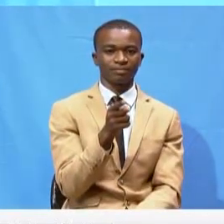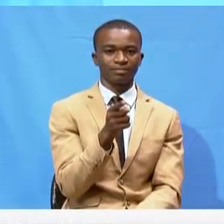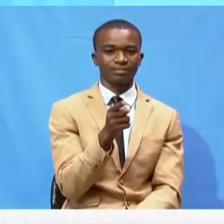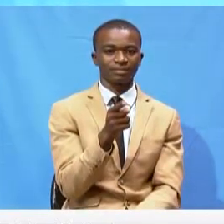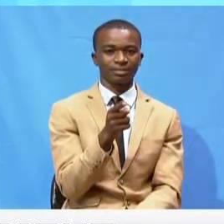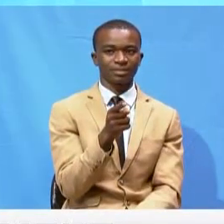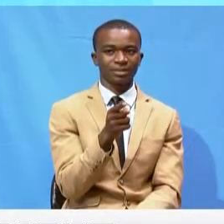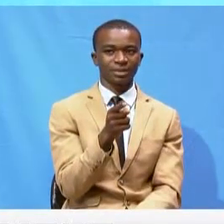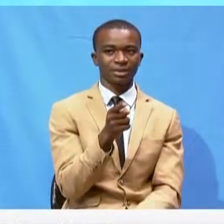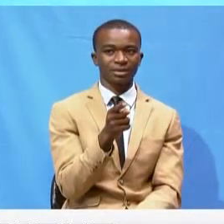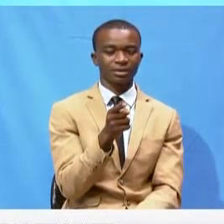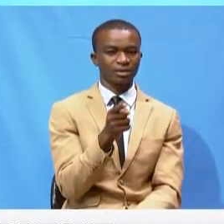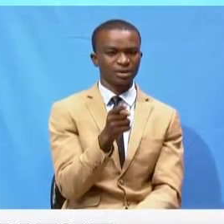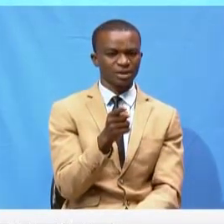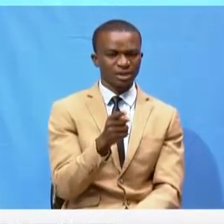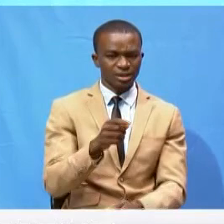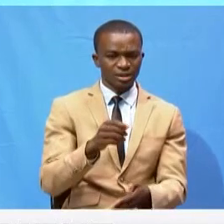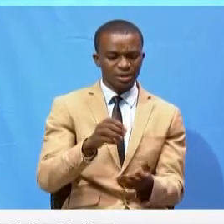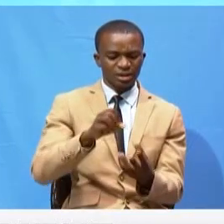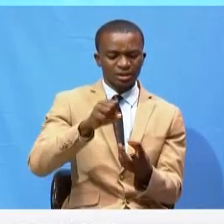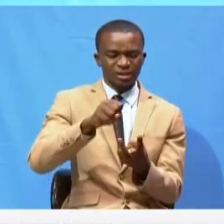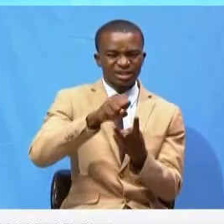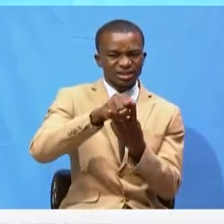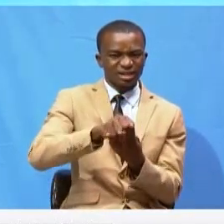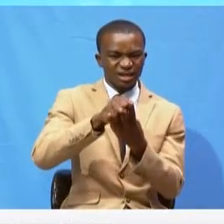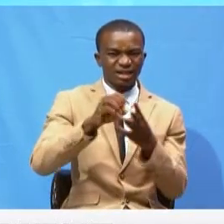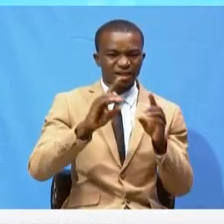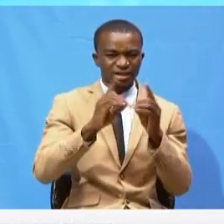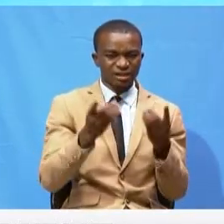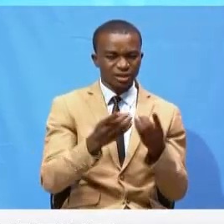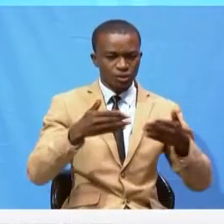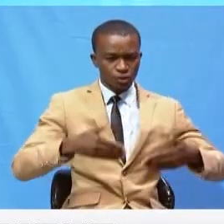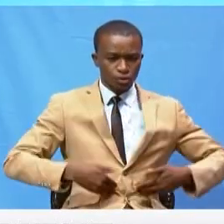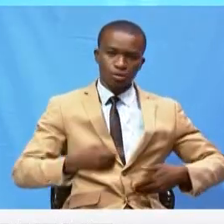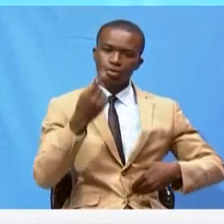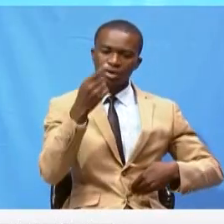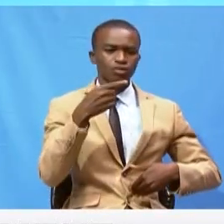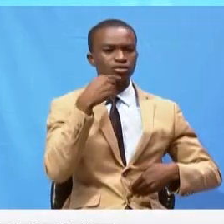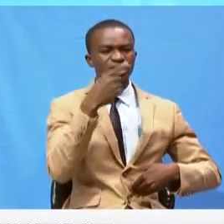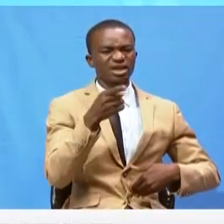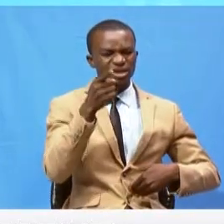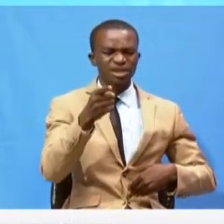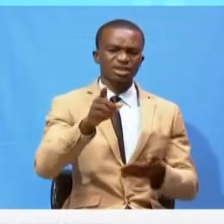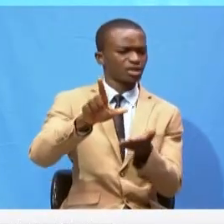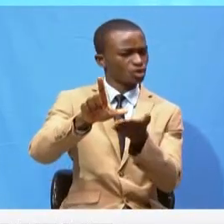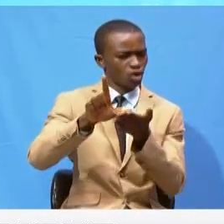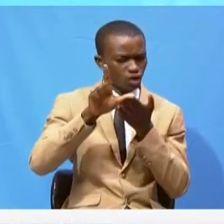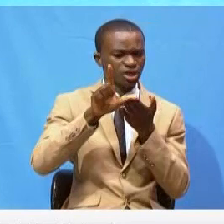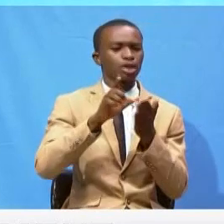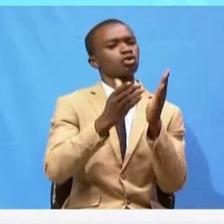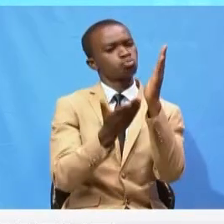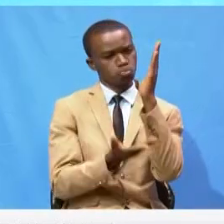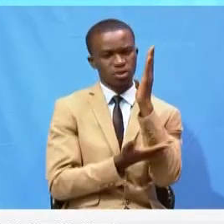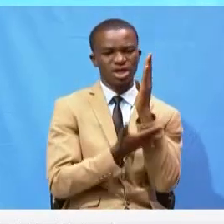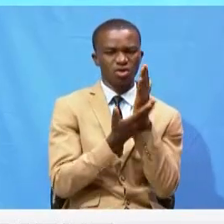Suwa Mubiana, a youth in Senanga District, says the Busulu loan facility has transformed his